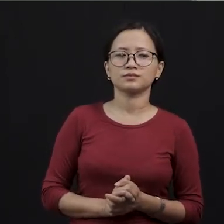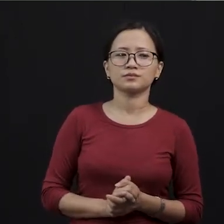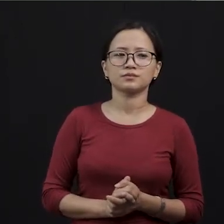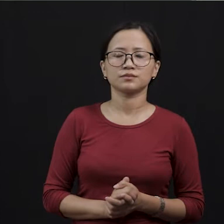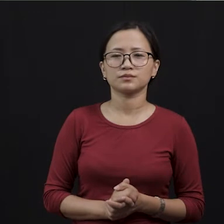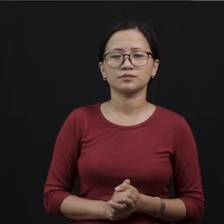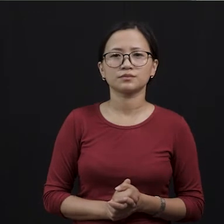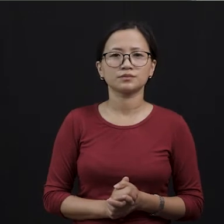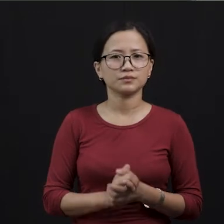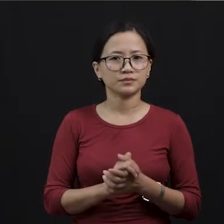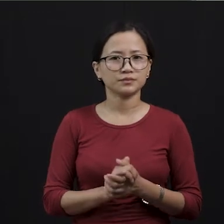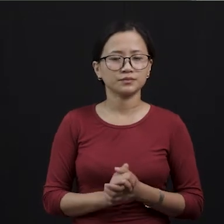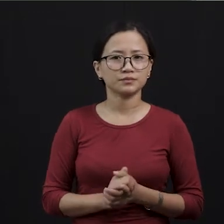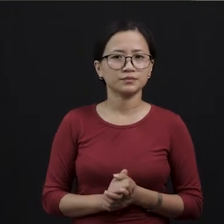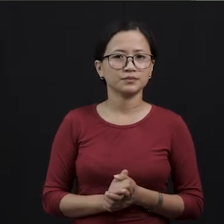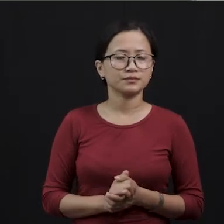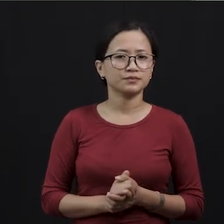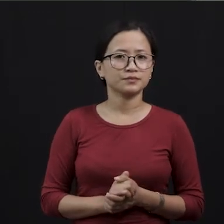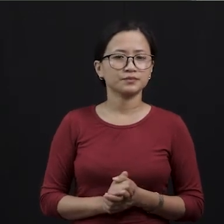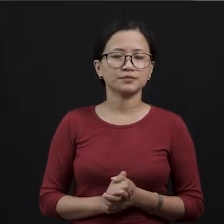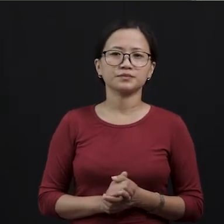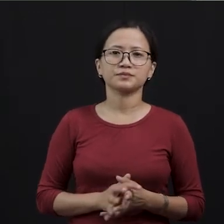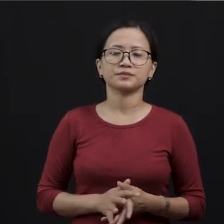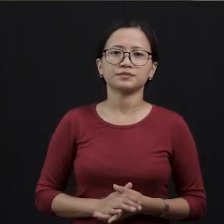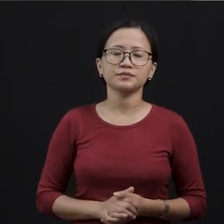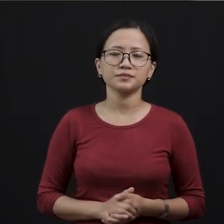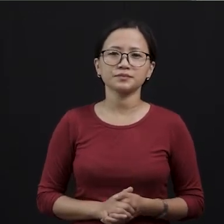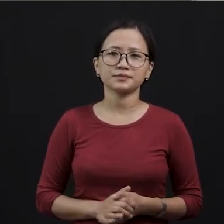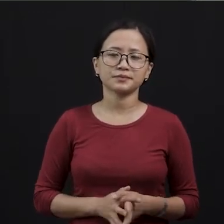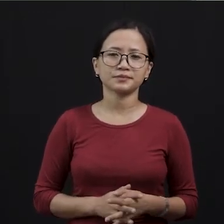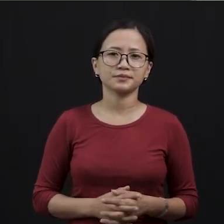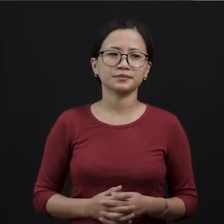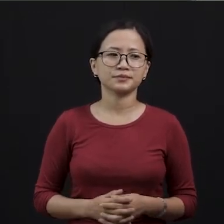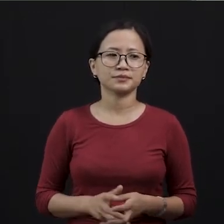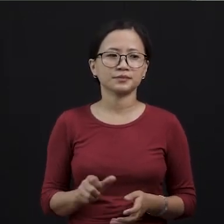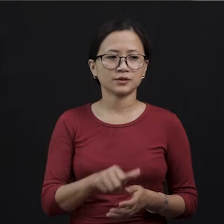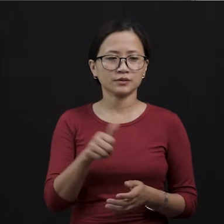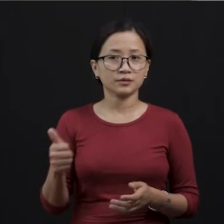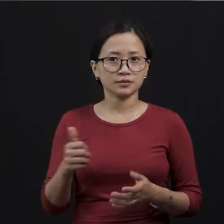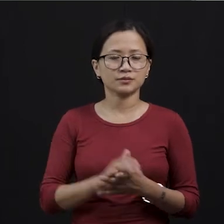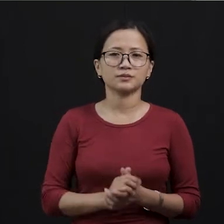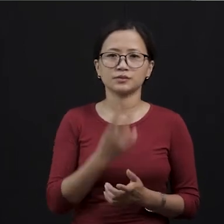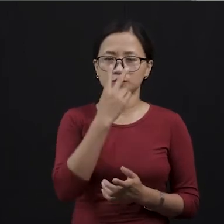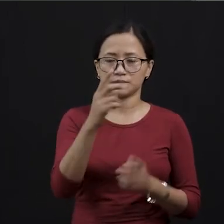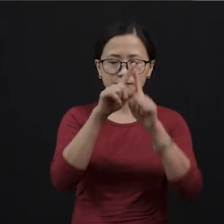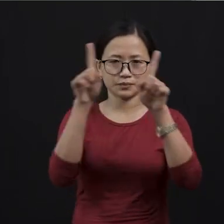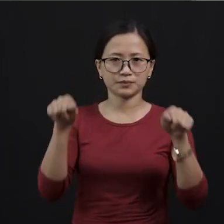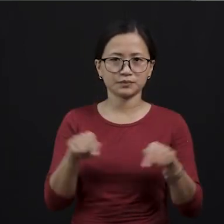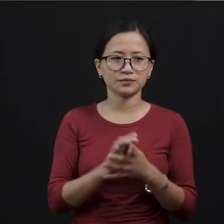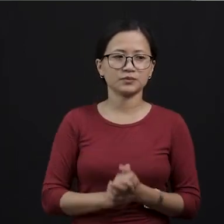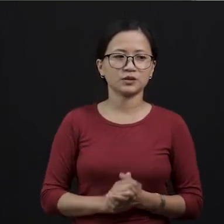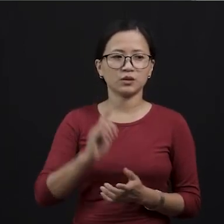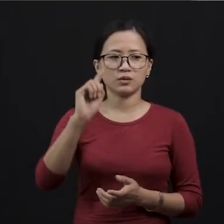it provides them with food, water they need, air, shelter, and other needs to the organisms, okay? And